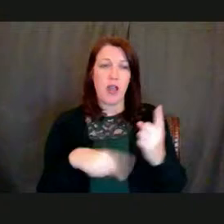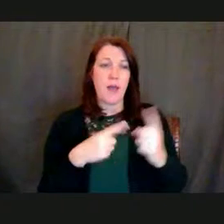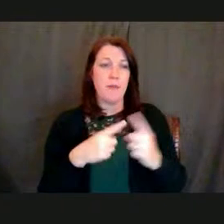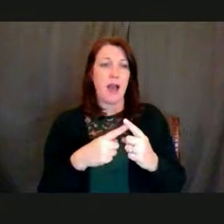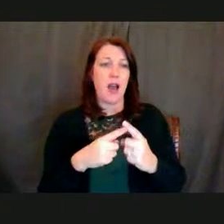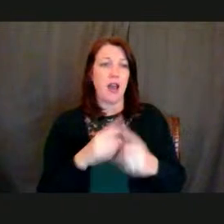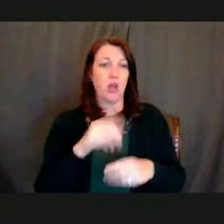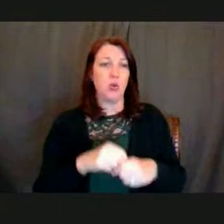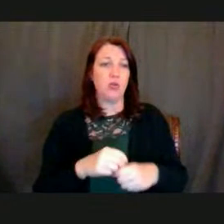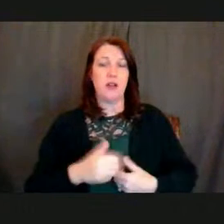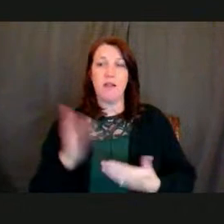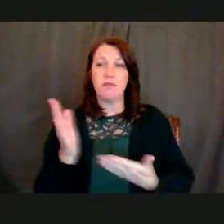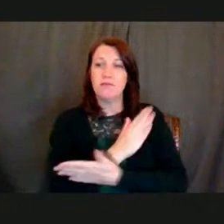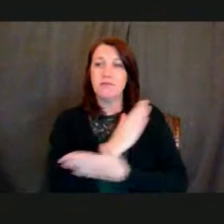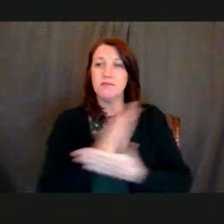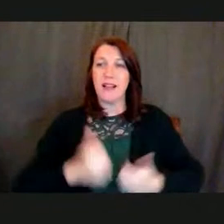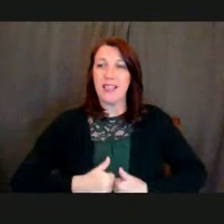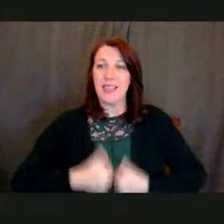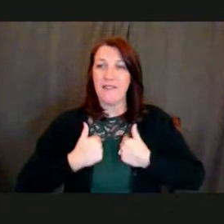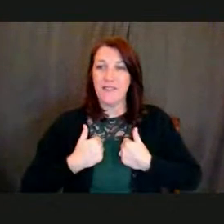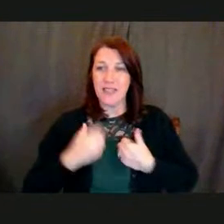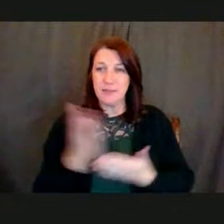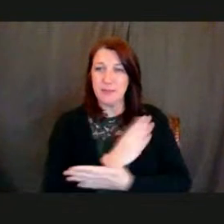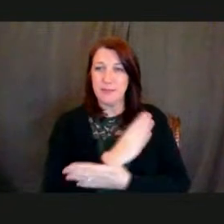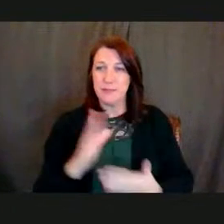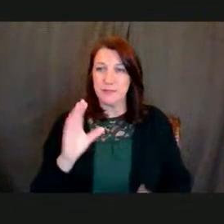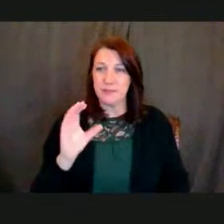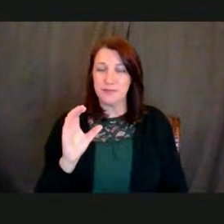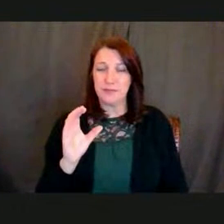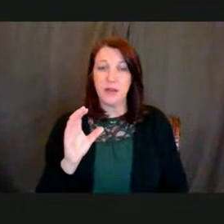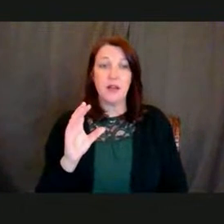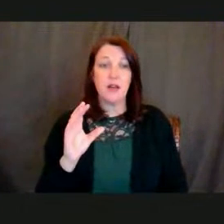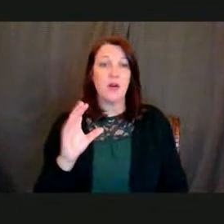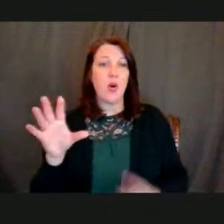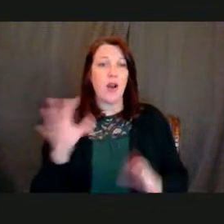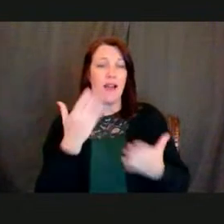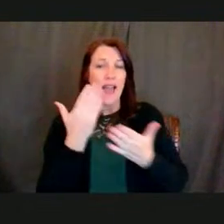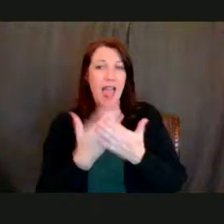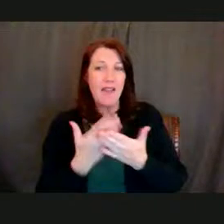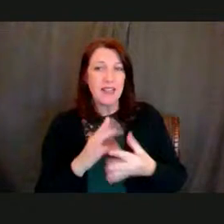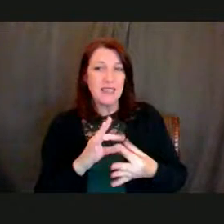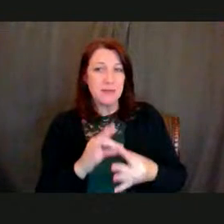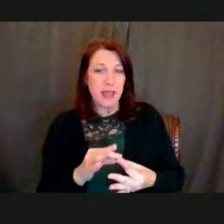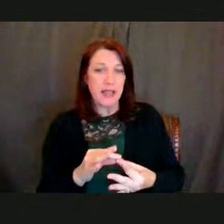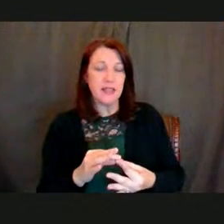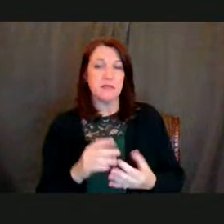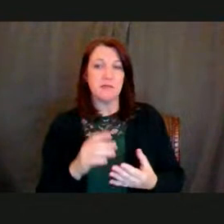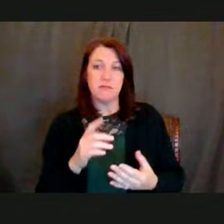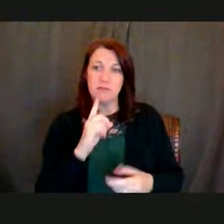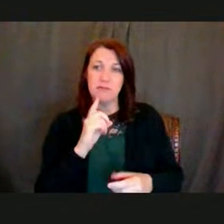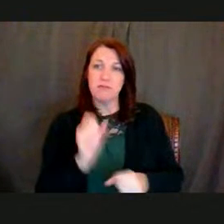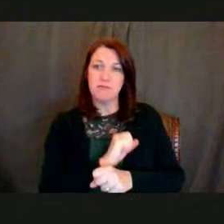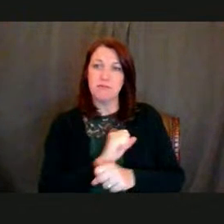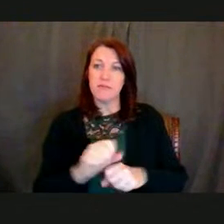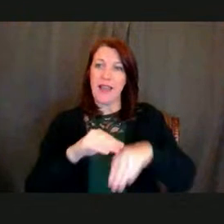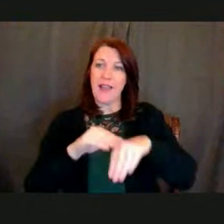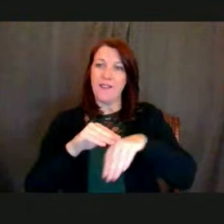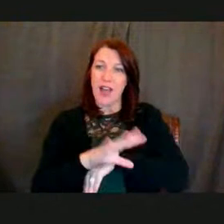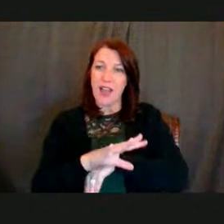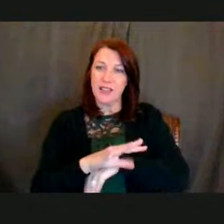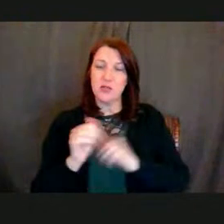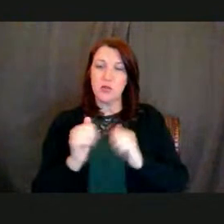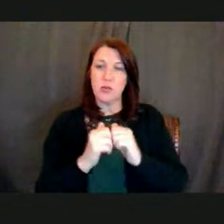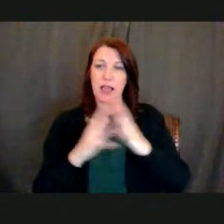too. So the purpose of this workshop was to get some evidence-based practical advice on implementing NIH